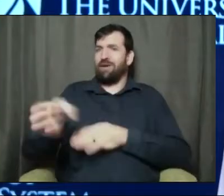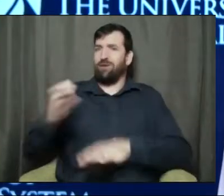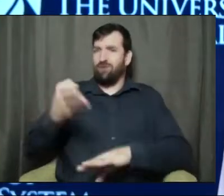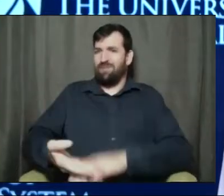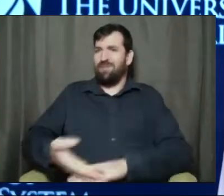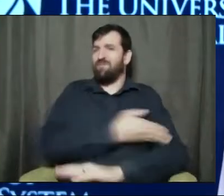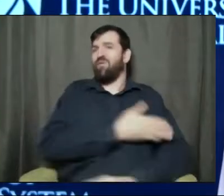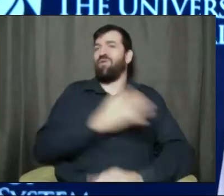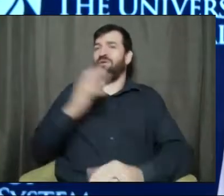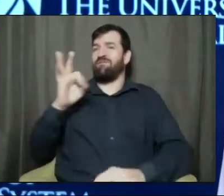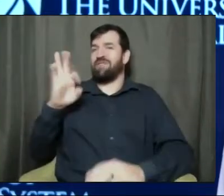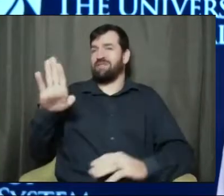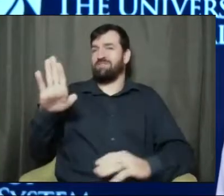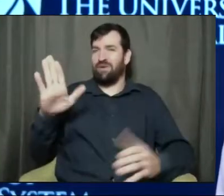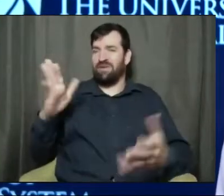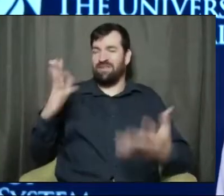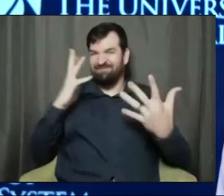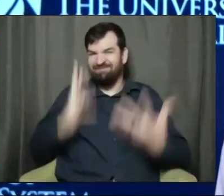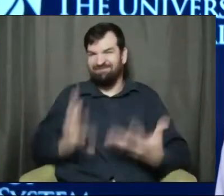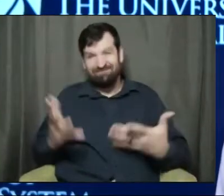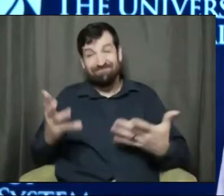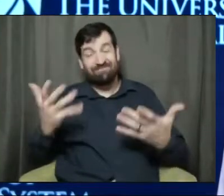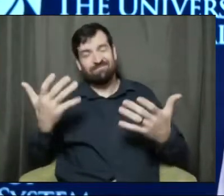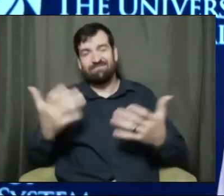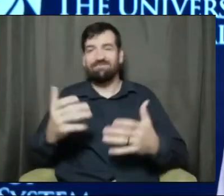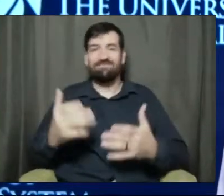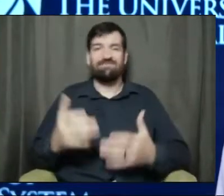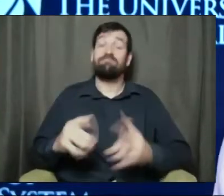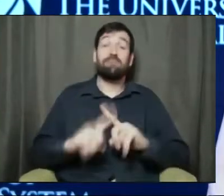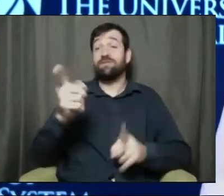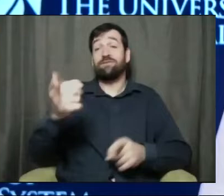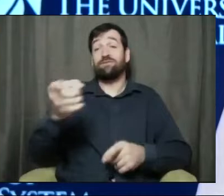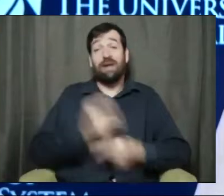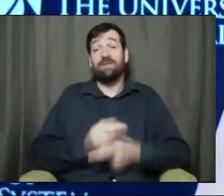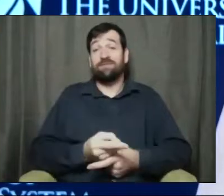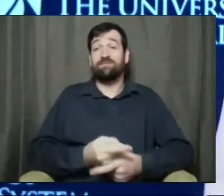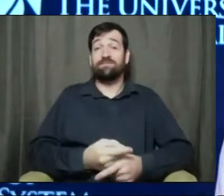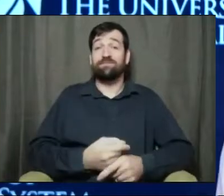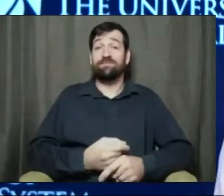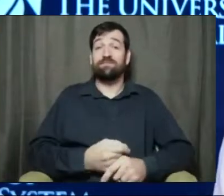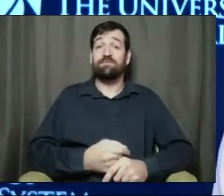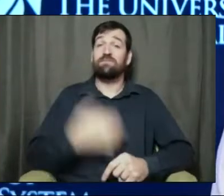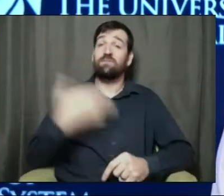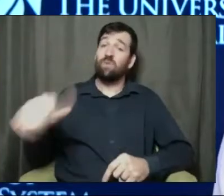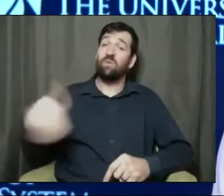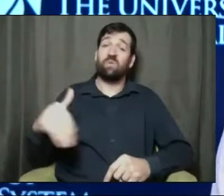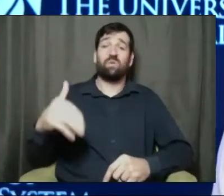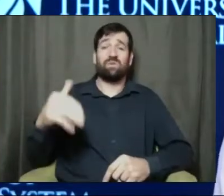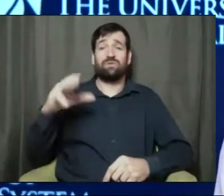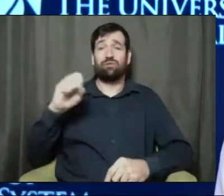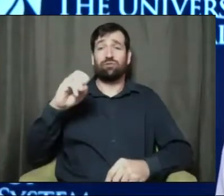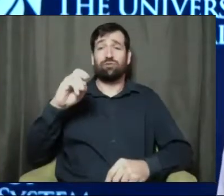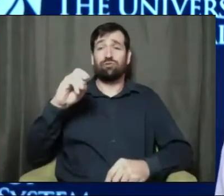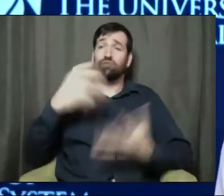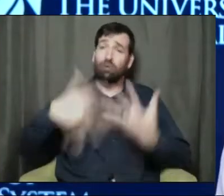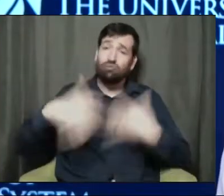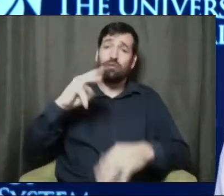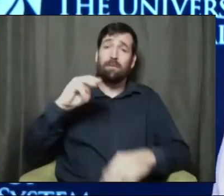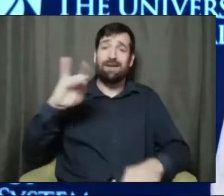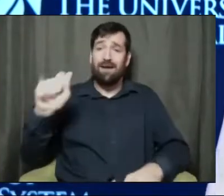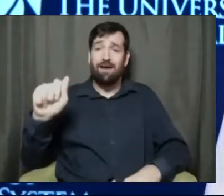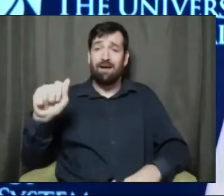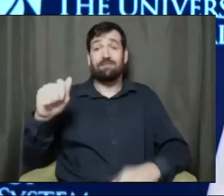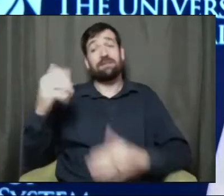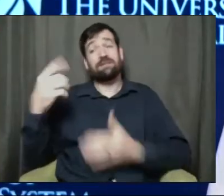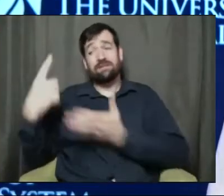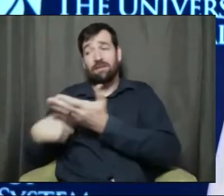but that's all right. No, you're right. I think there's a power of social media, and sometimes it's for bad, and these